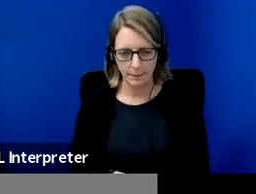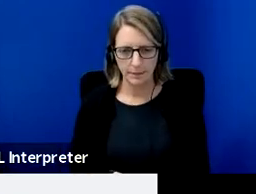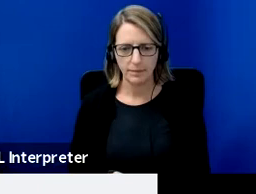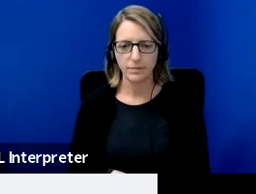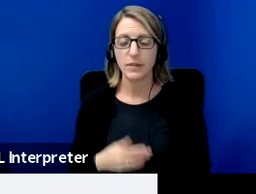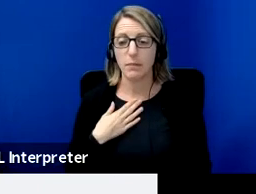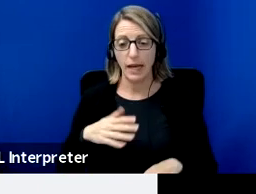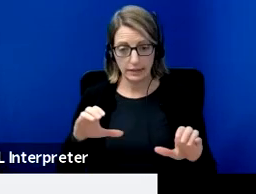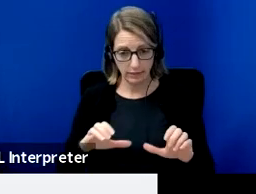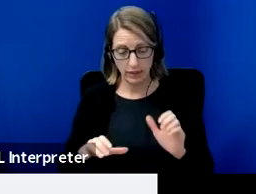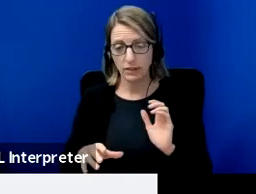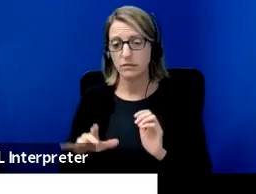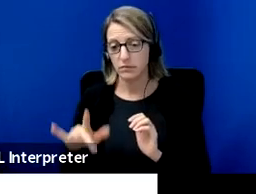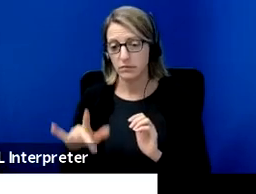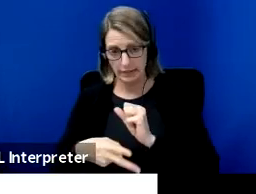save.